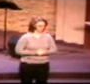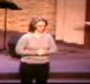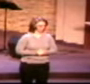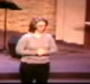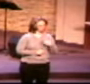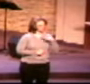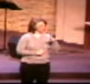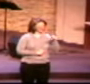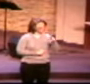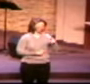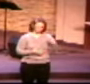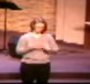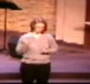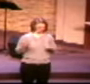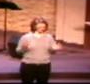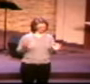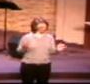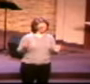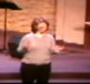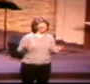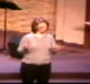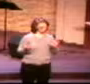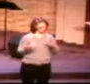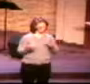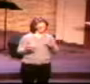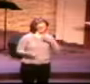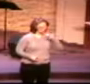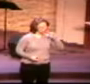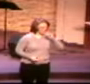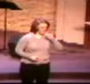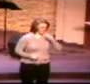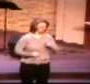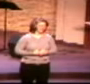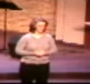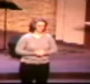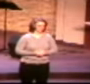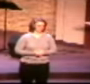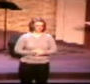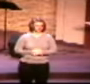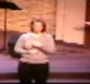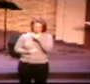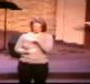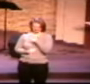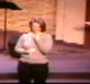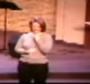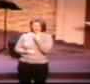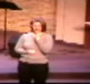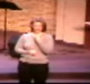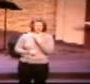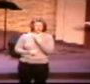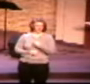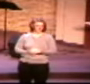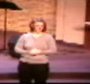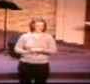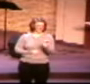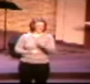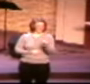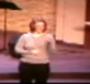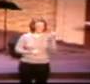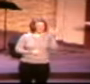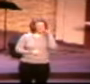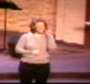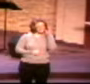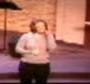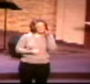And I asked, what's it like to be deaf? And she simply replied, it's like